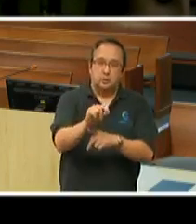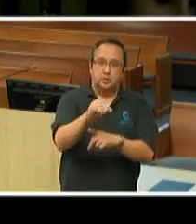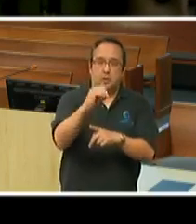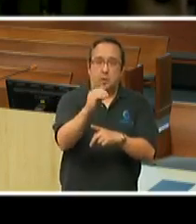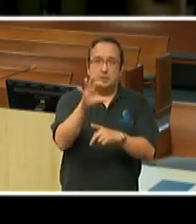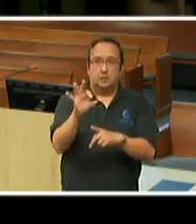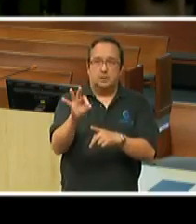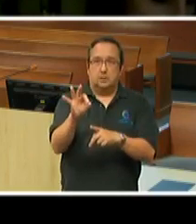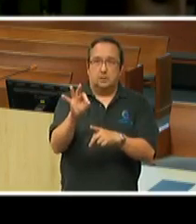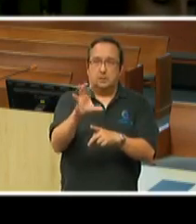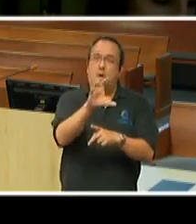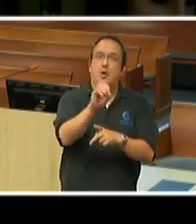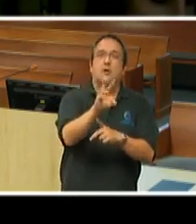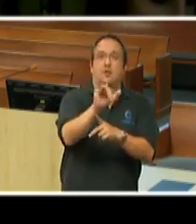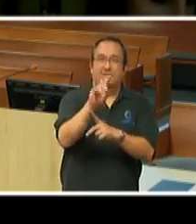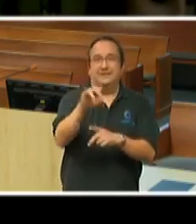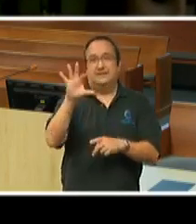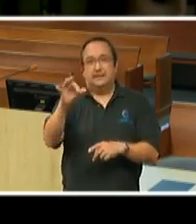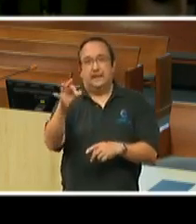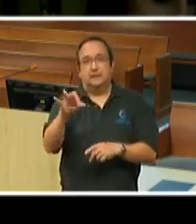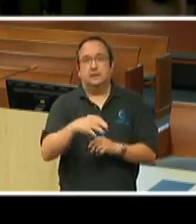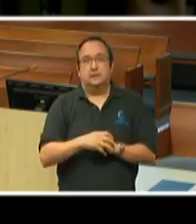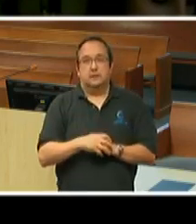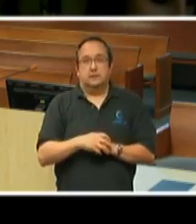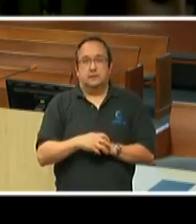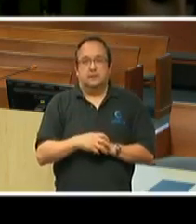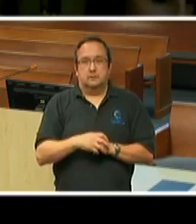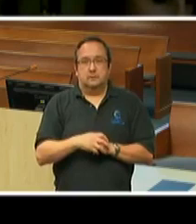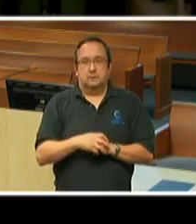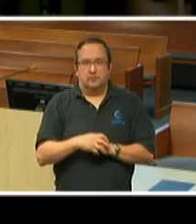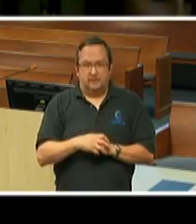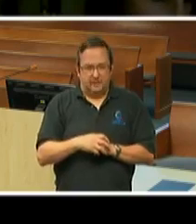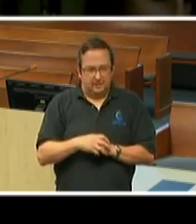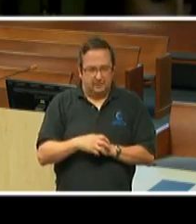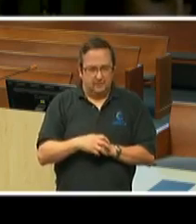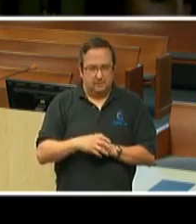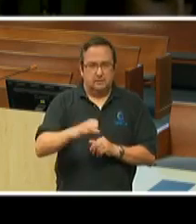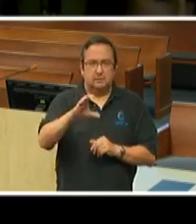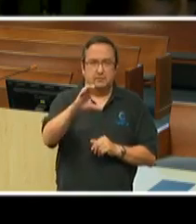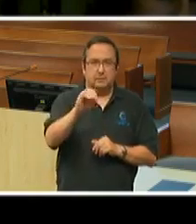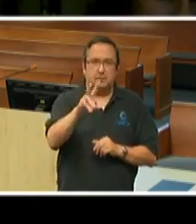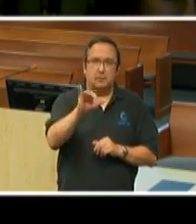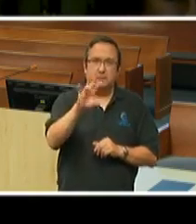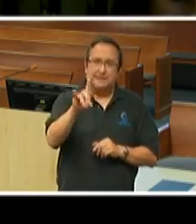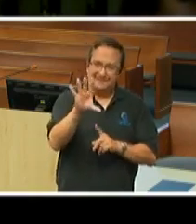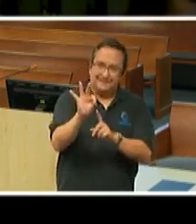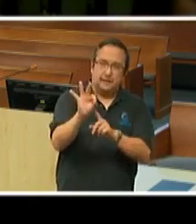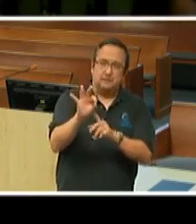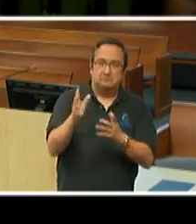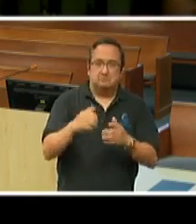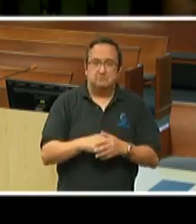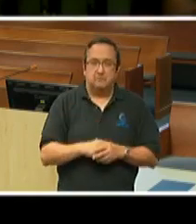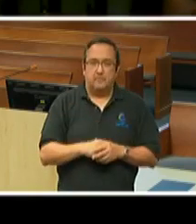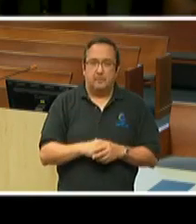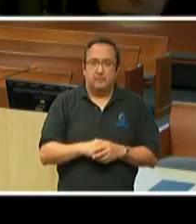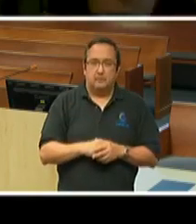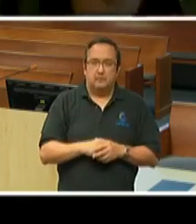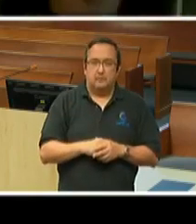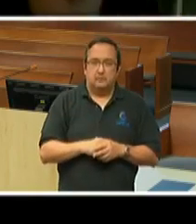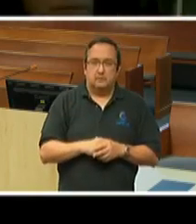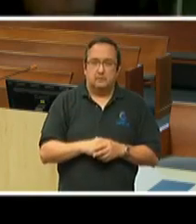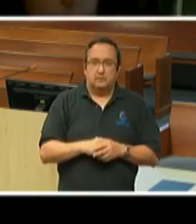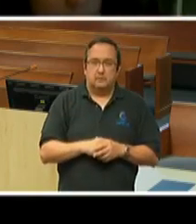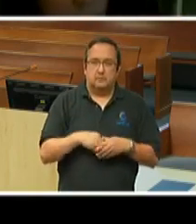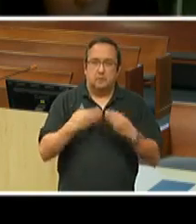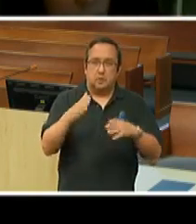2009. It's been amended once. We're going to perhaps amend it a second time today. For those on the